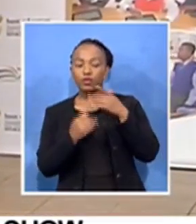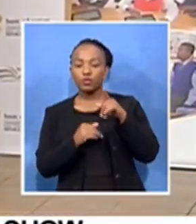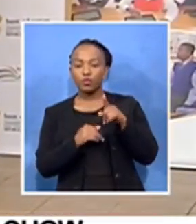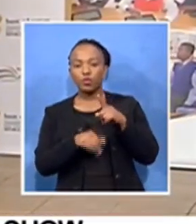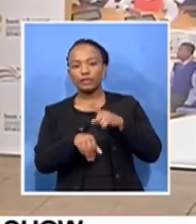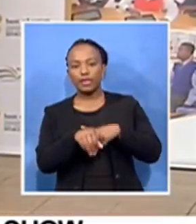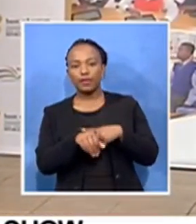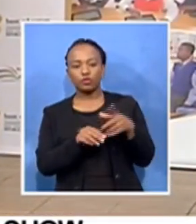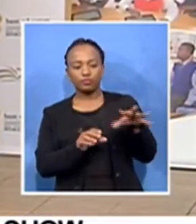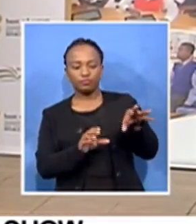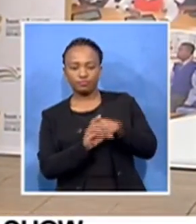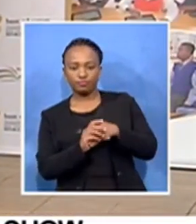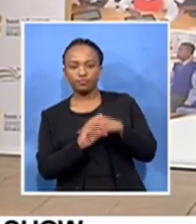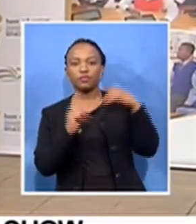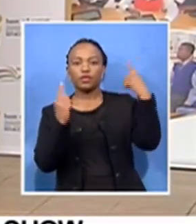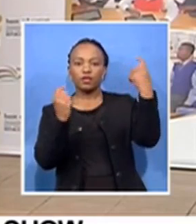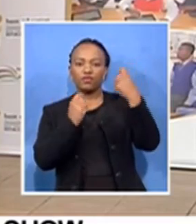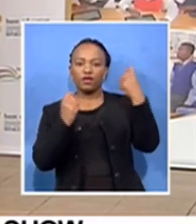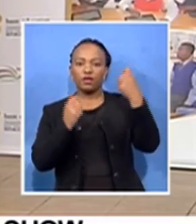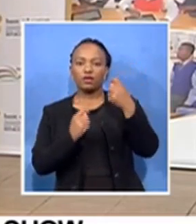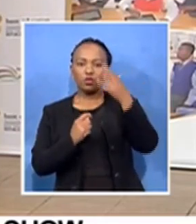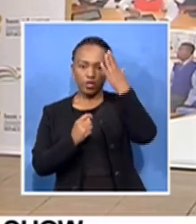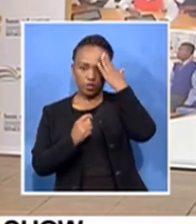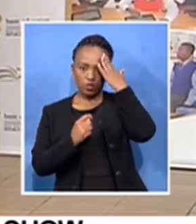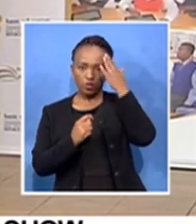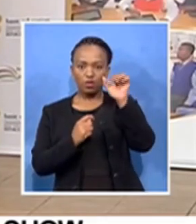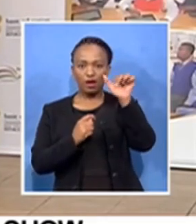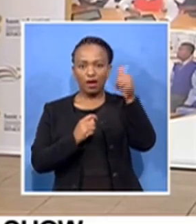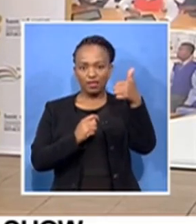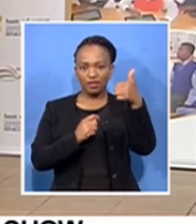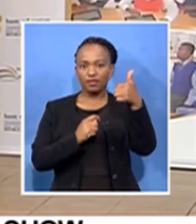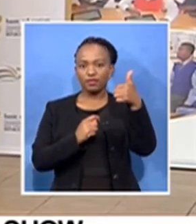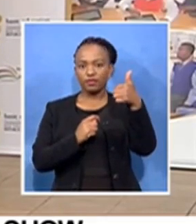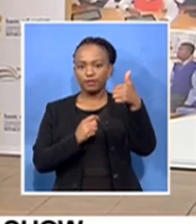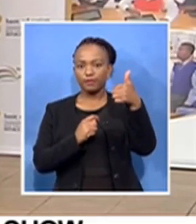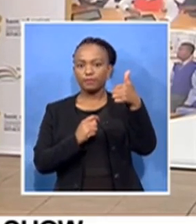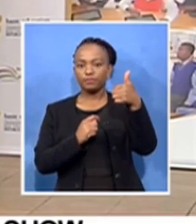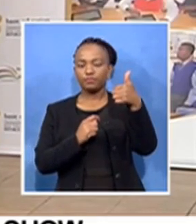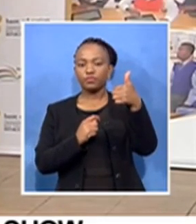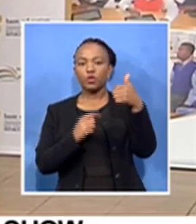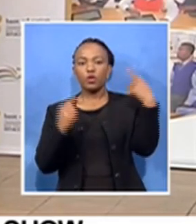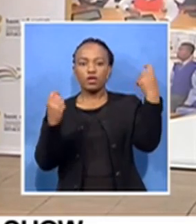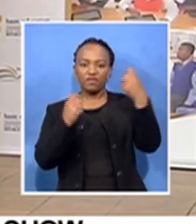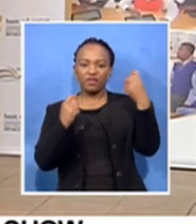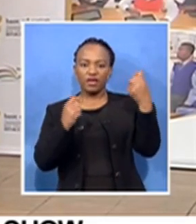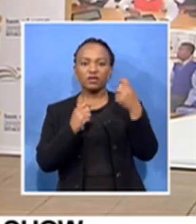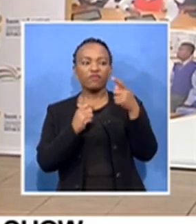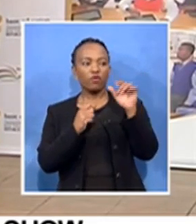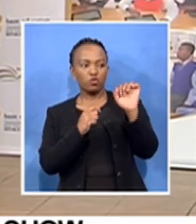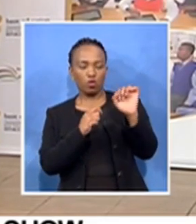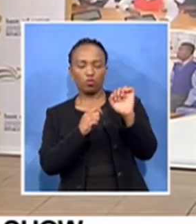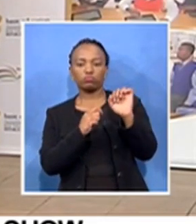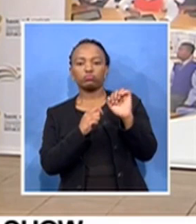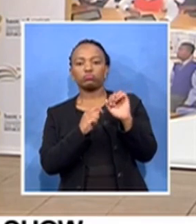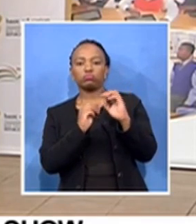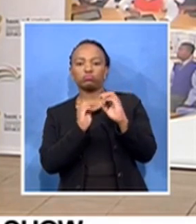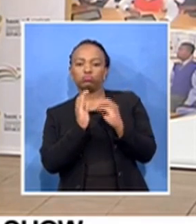had other competing events in your diary, and I think we need to indicate that